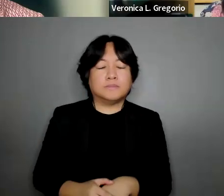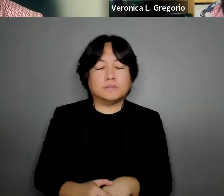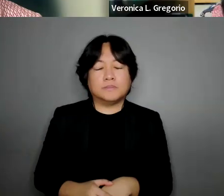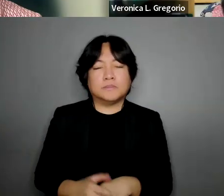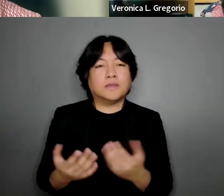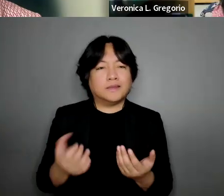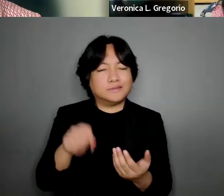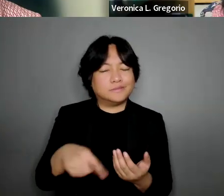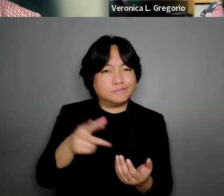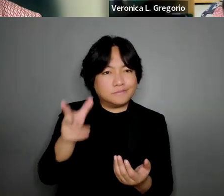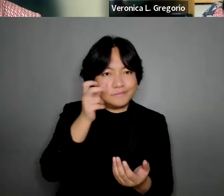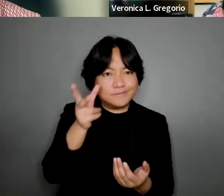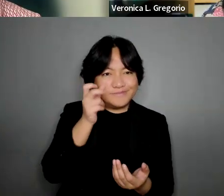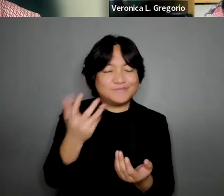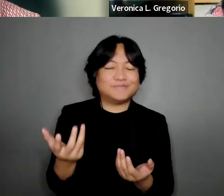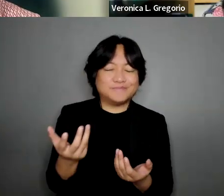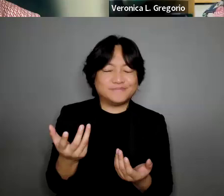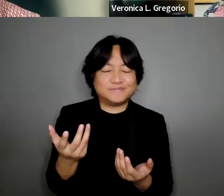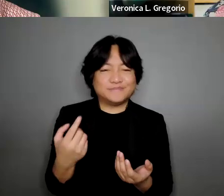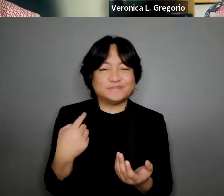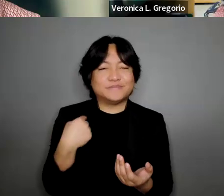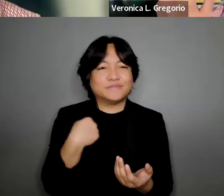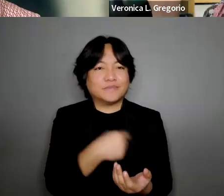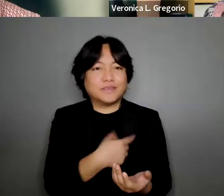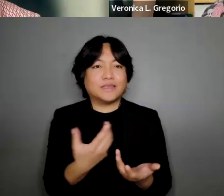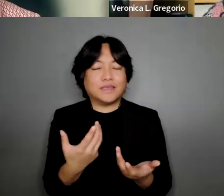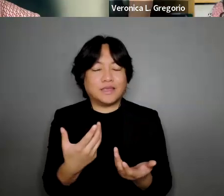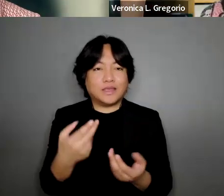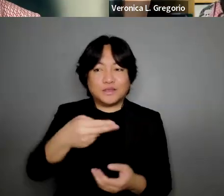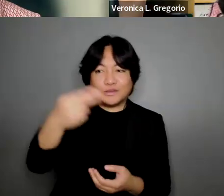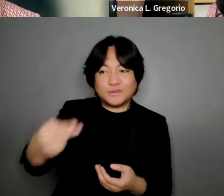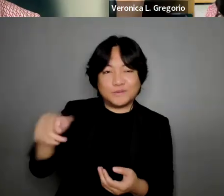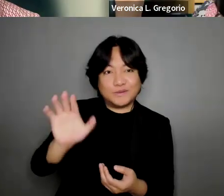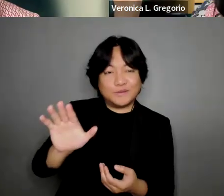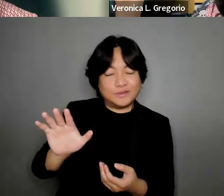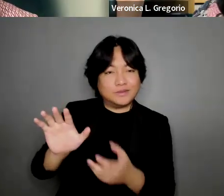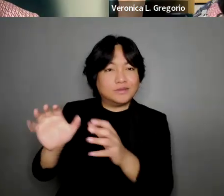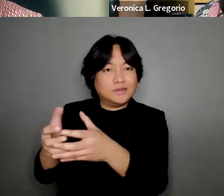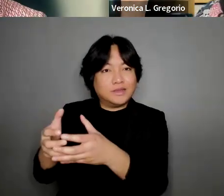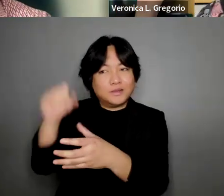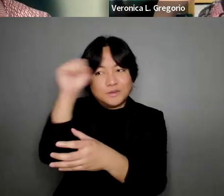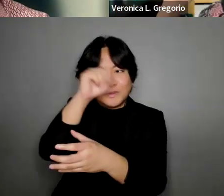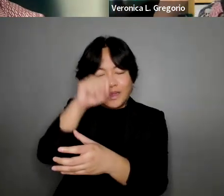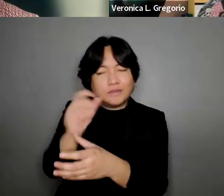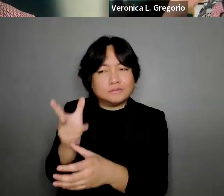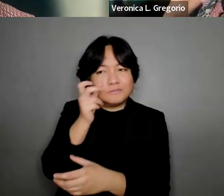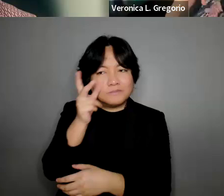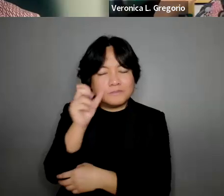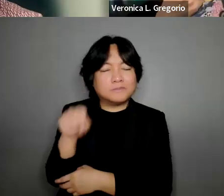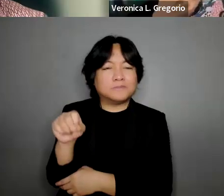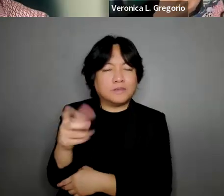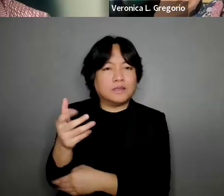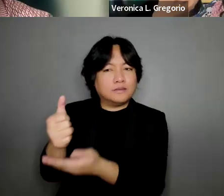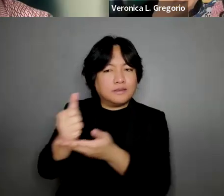yeah, listening to our fellow Indonesian, to the Indonesian scholars will really help